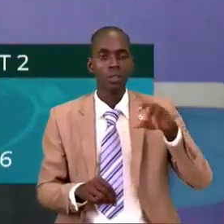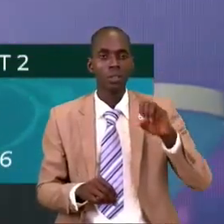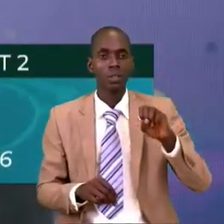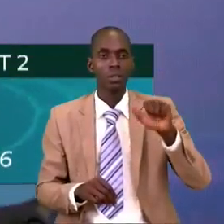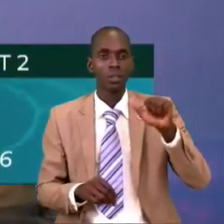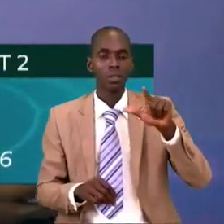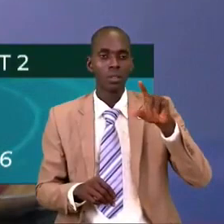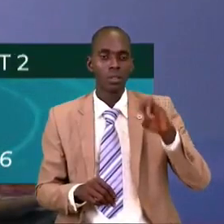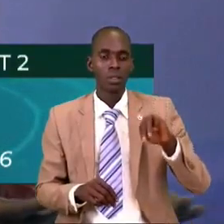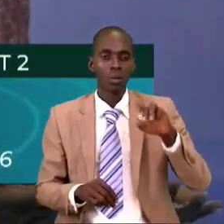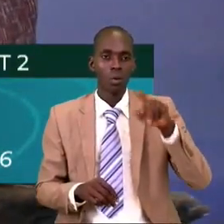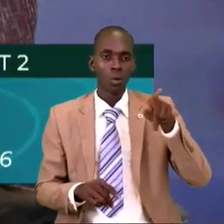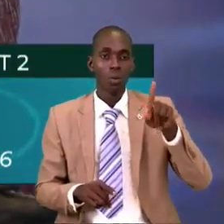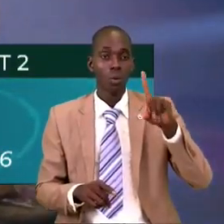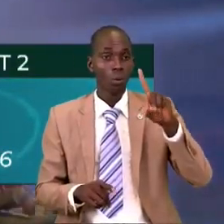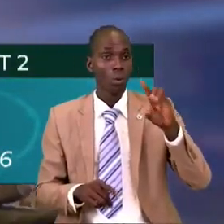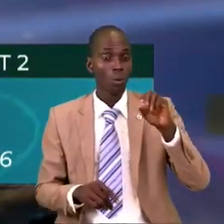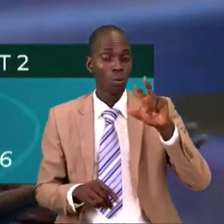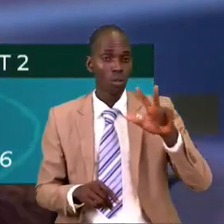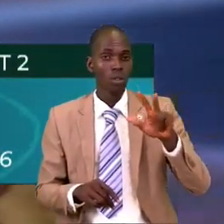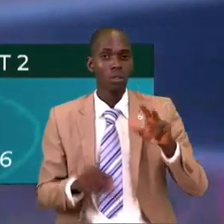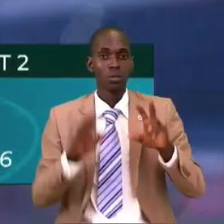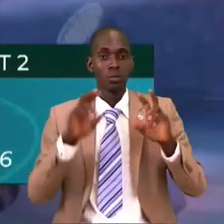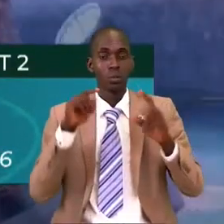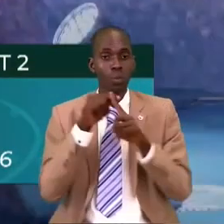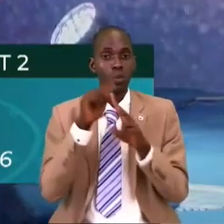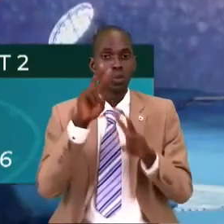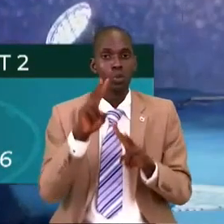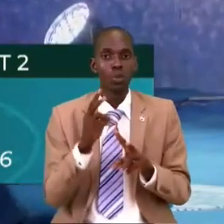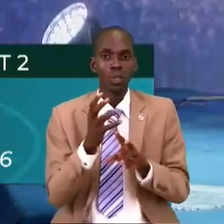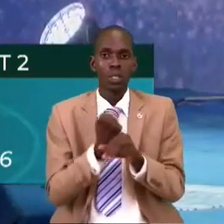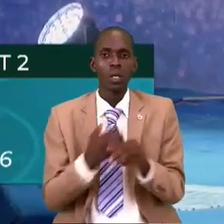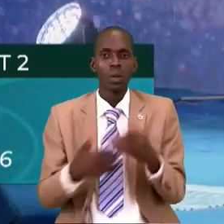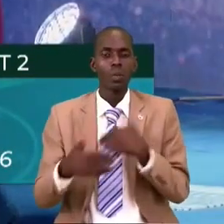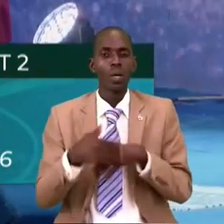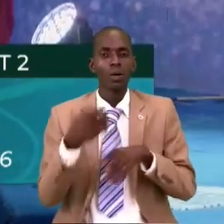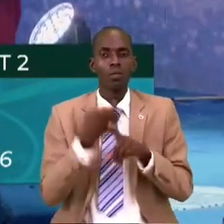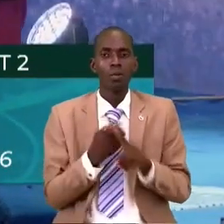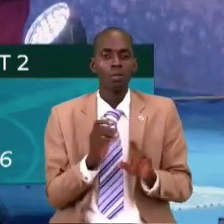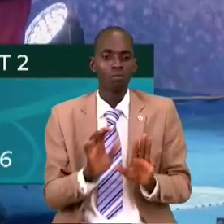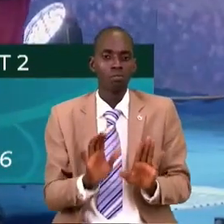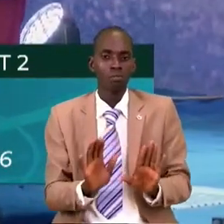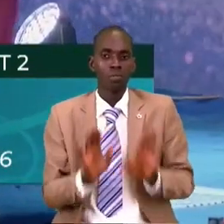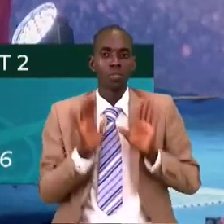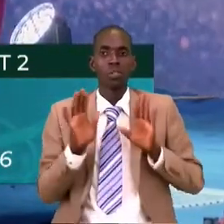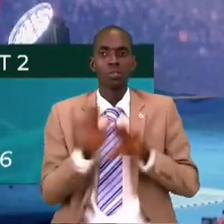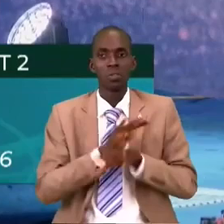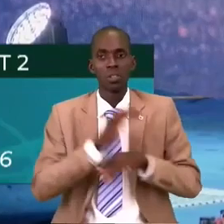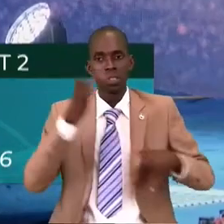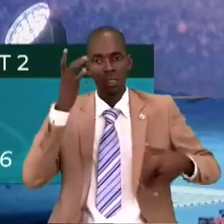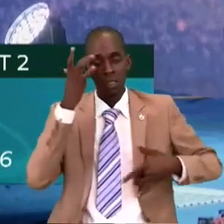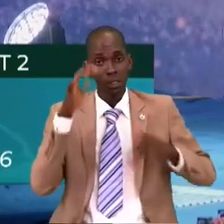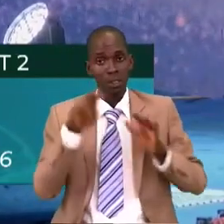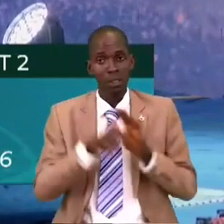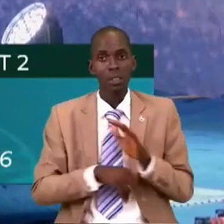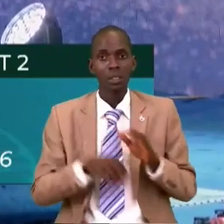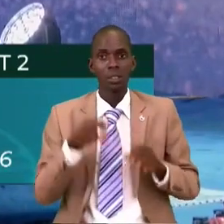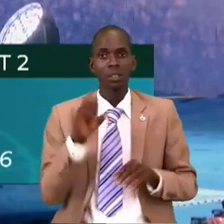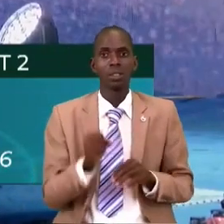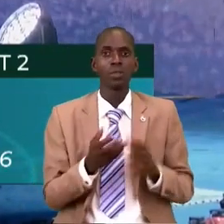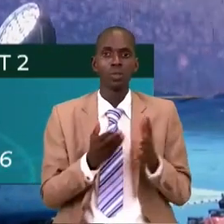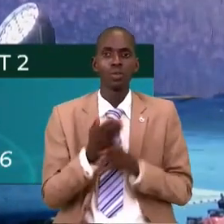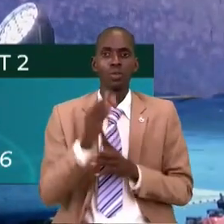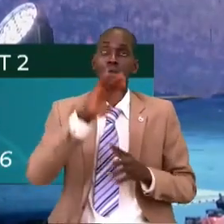unceasing mercies. It says in Psalm 103 verse 1, blessed be the Lord, bless